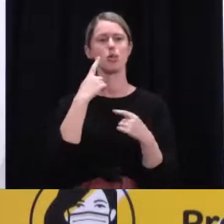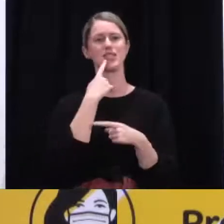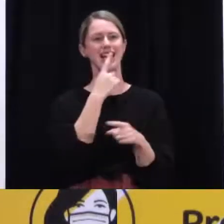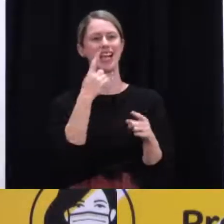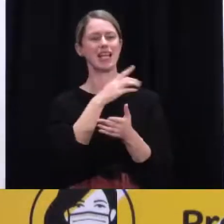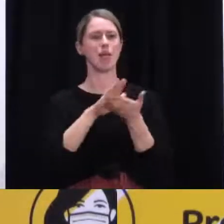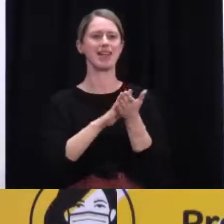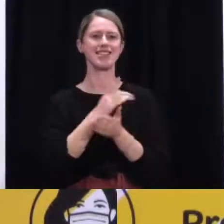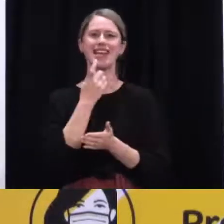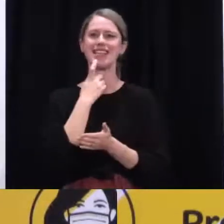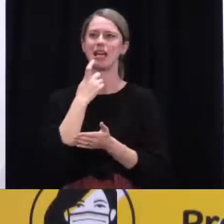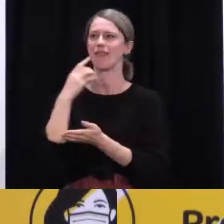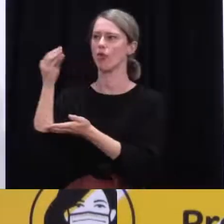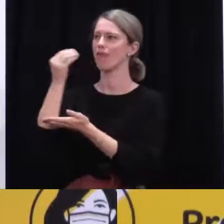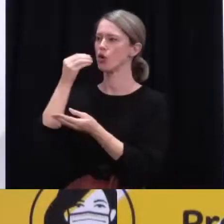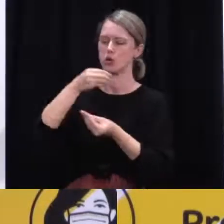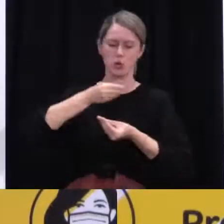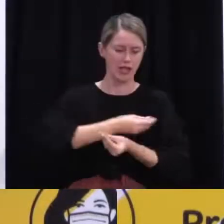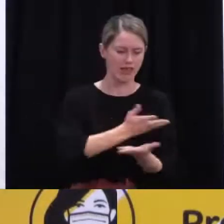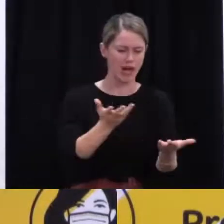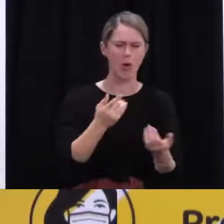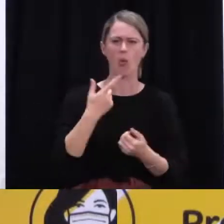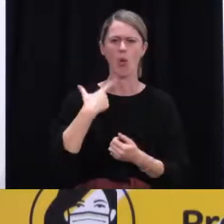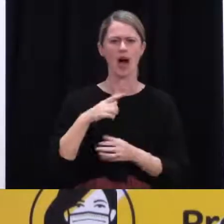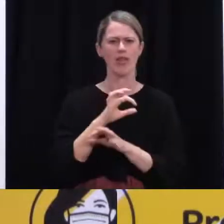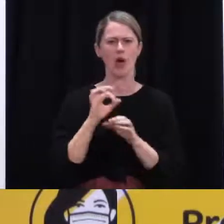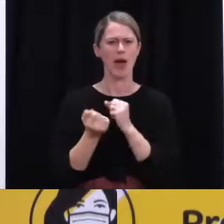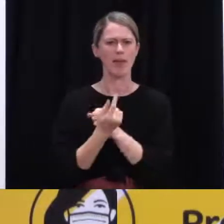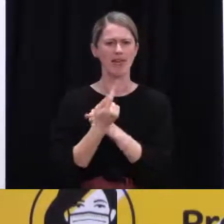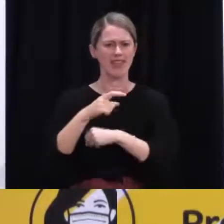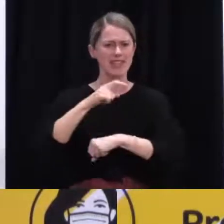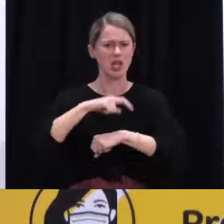made it easier to get food out. They want to know why that didn't happen this